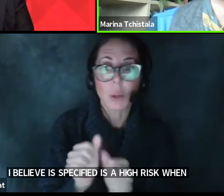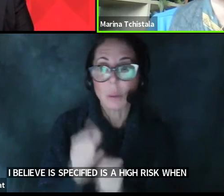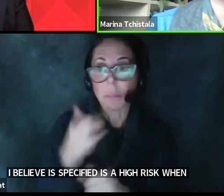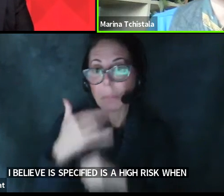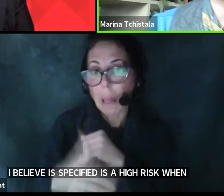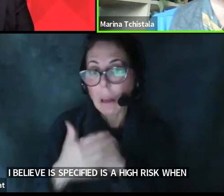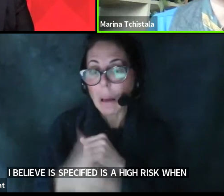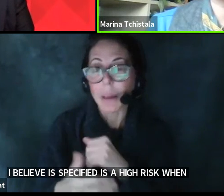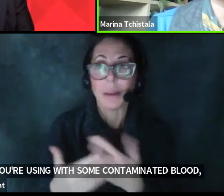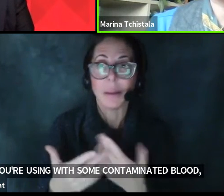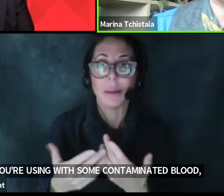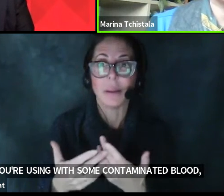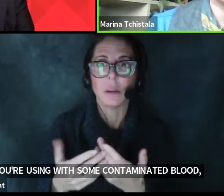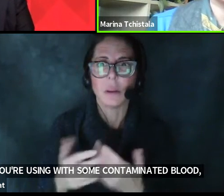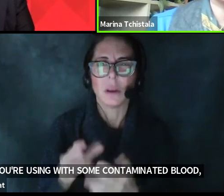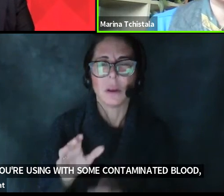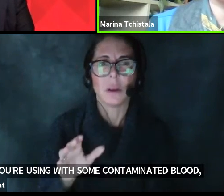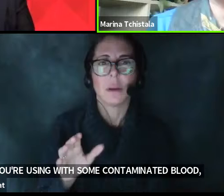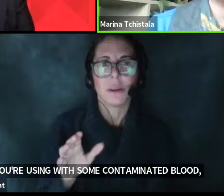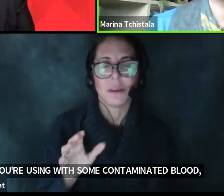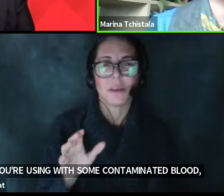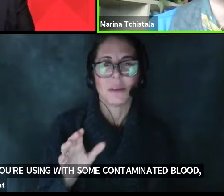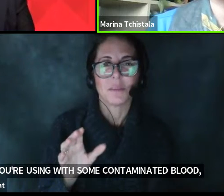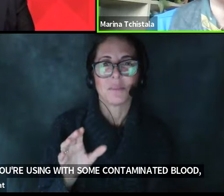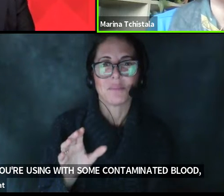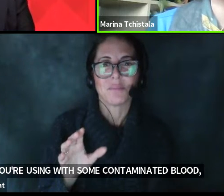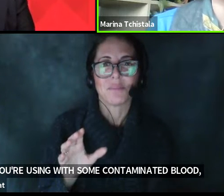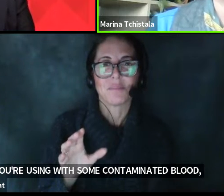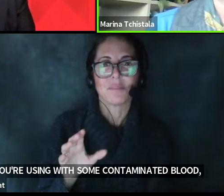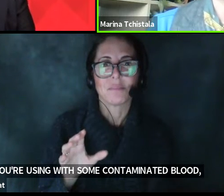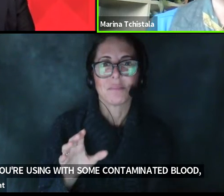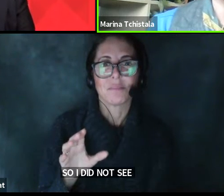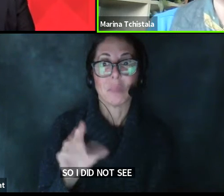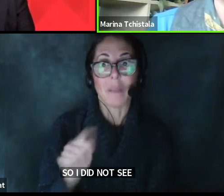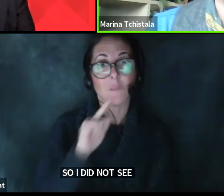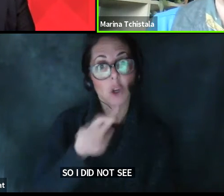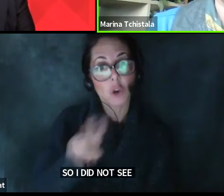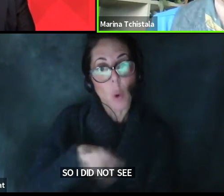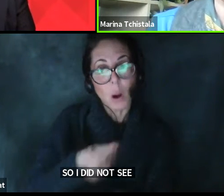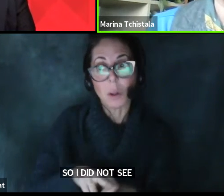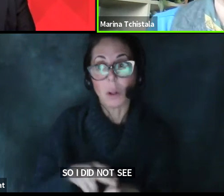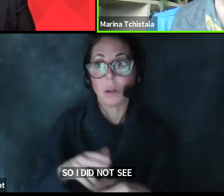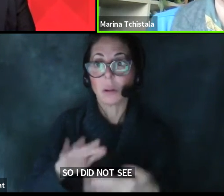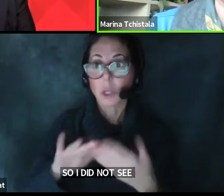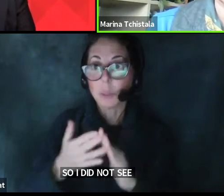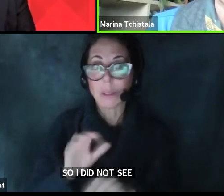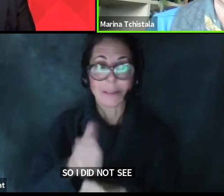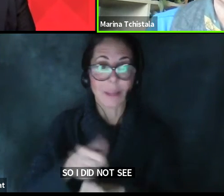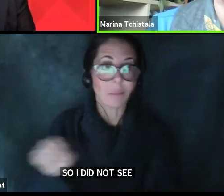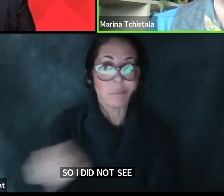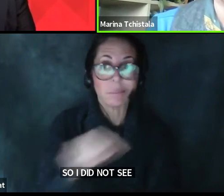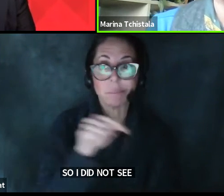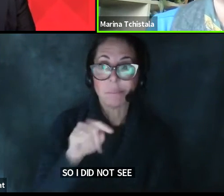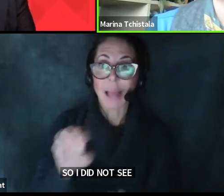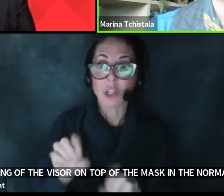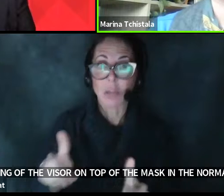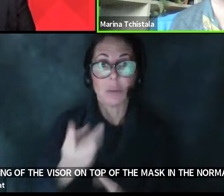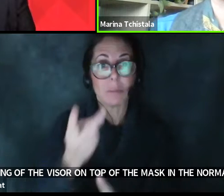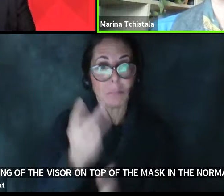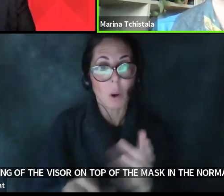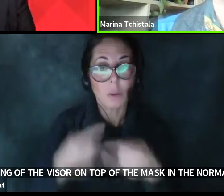of the visor on top of the mask in the normal context of normal educational